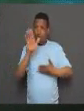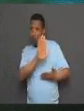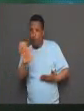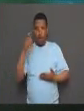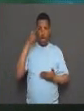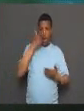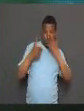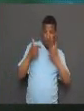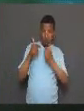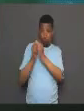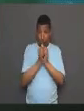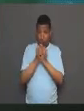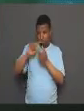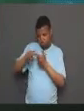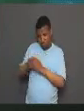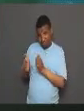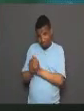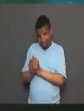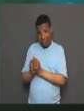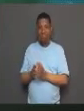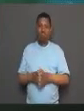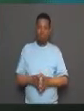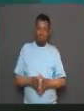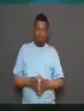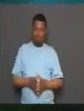your experiences with your classmates.